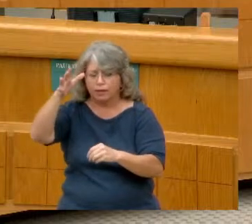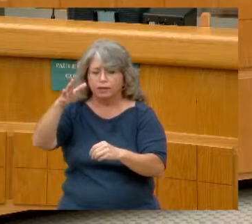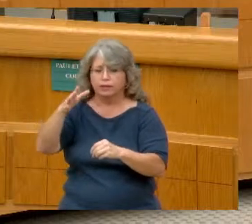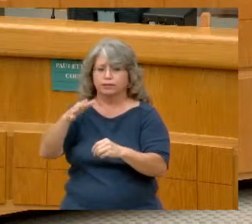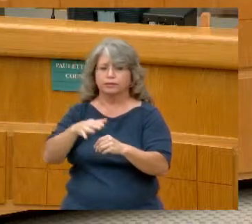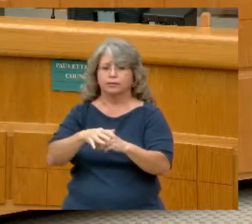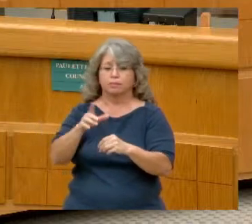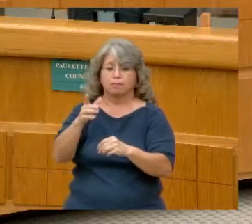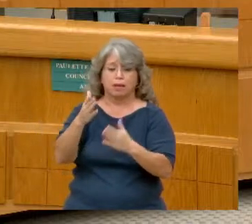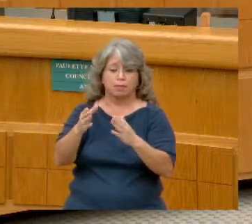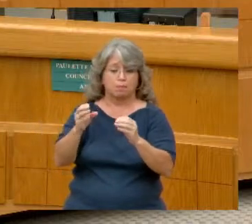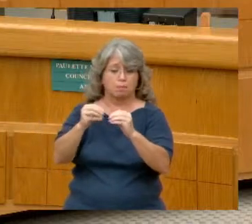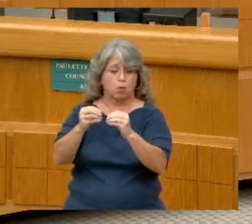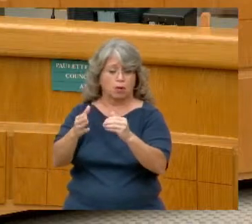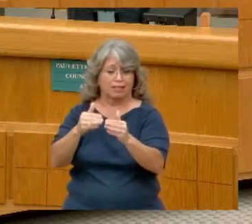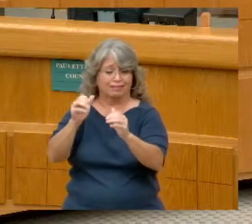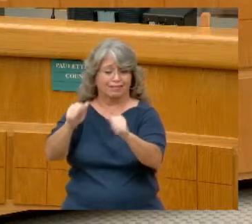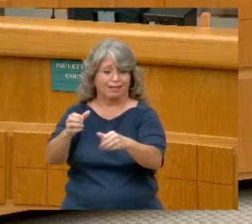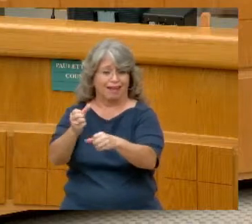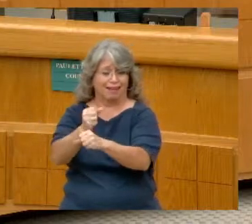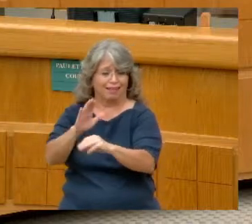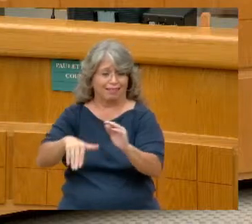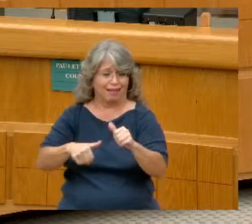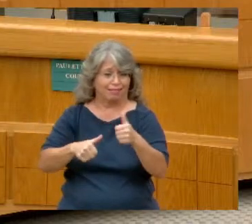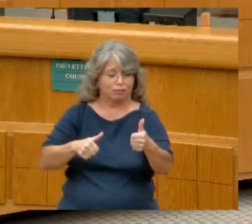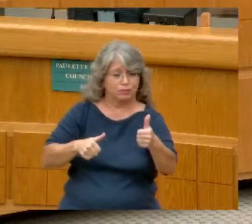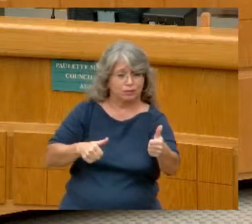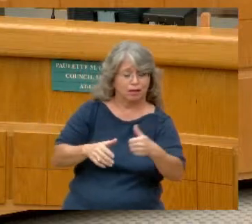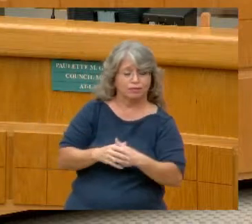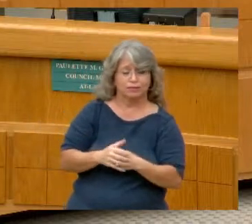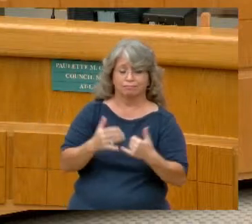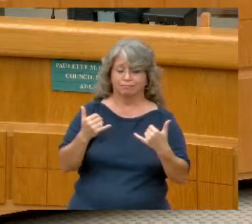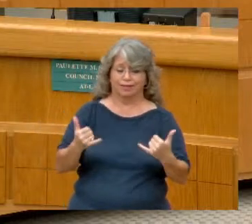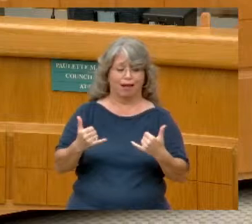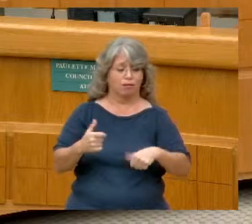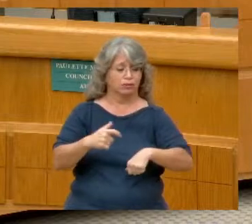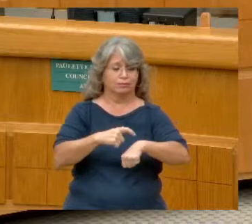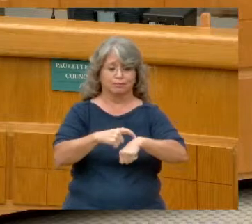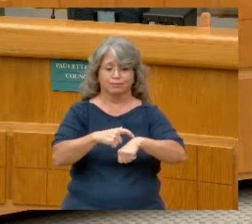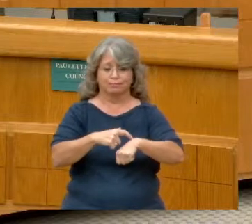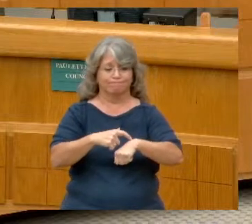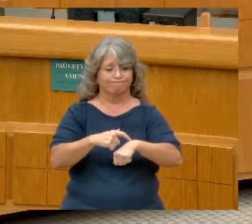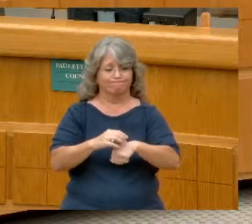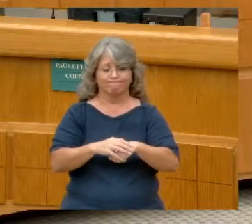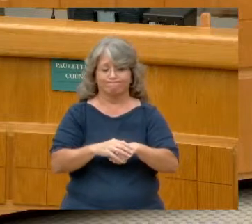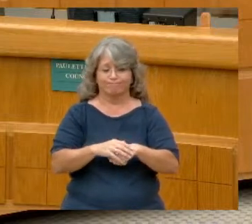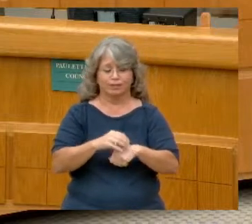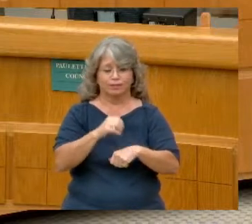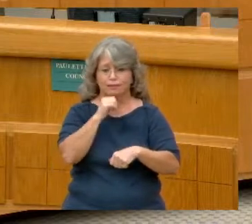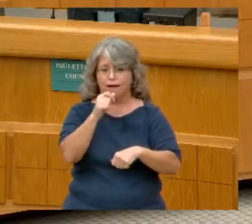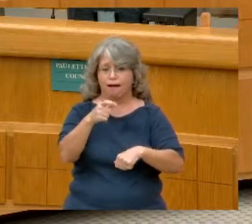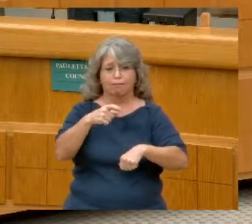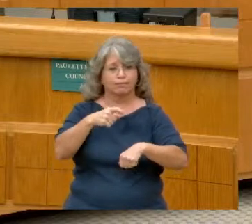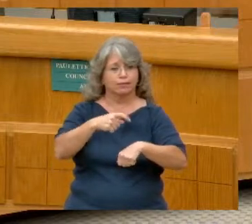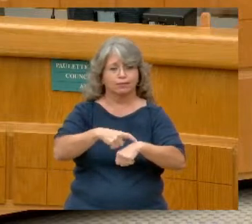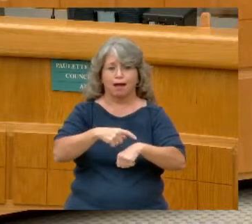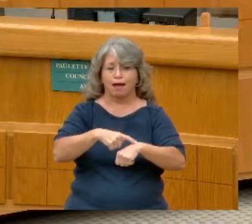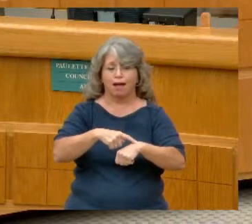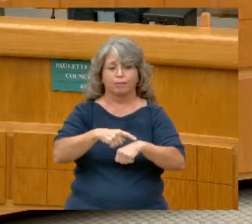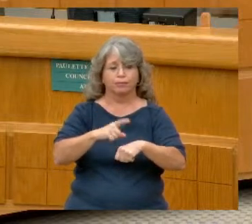than themselves. It's not really the time to go and spend a lot of time